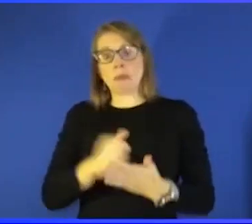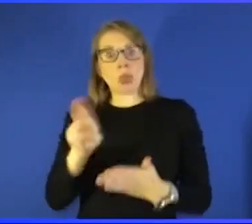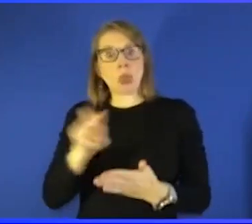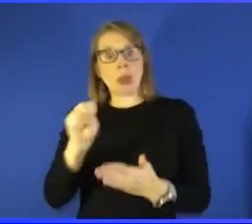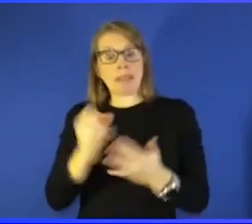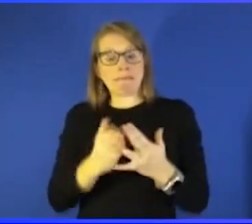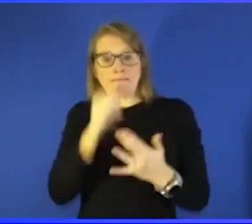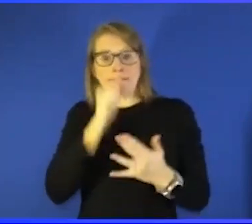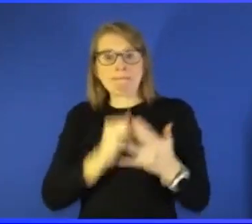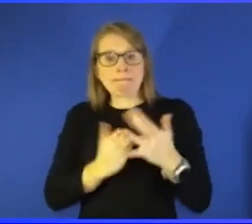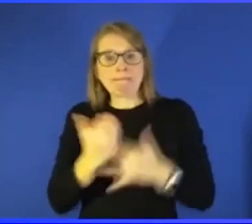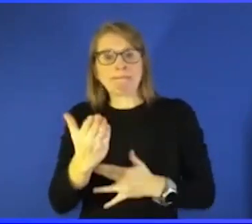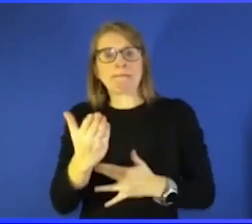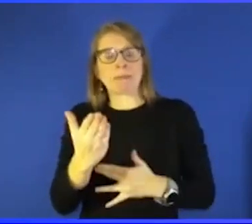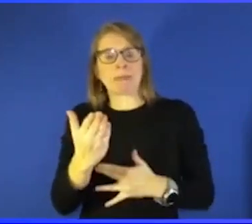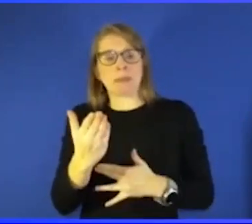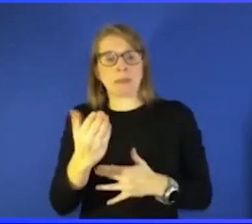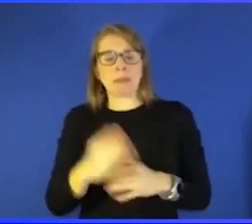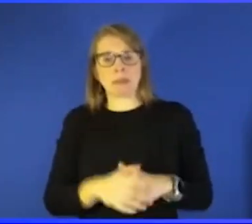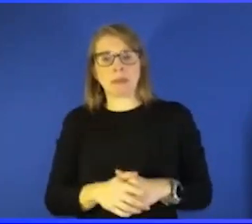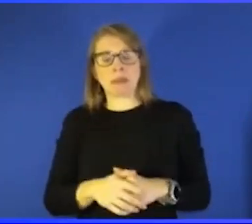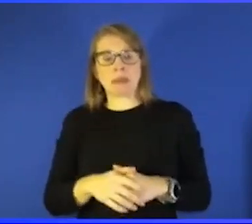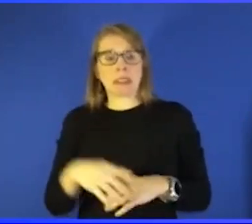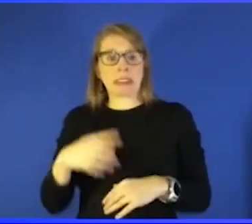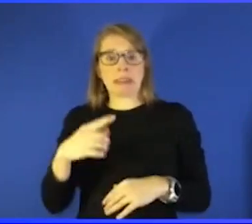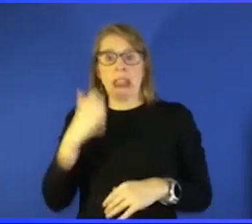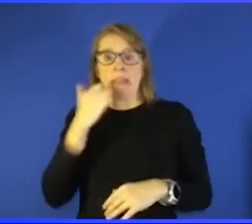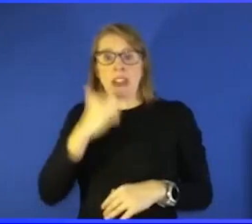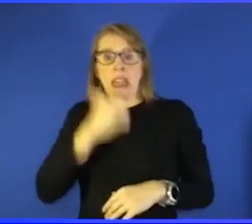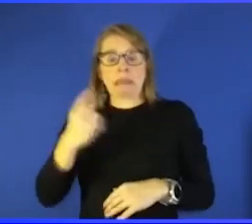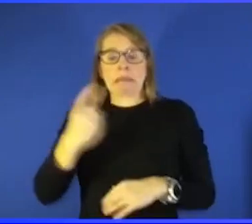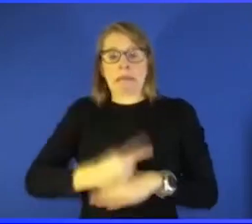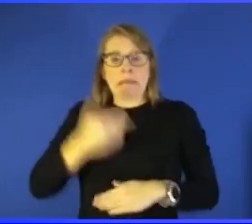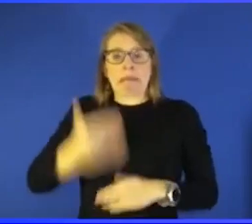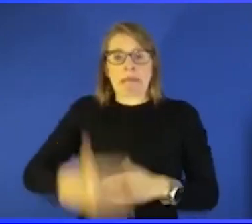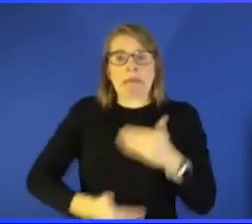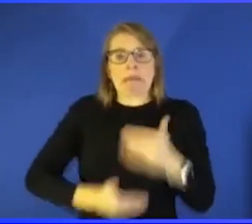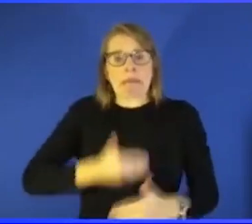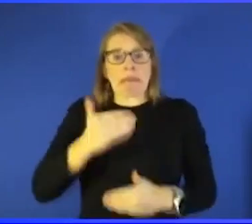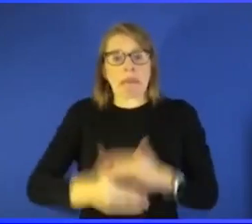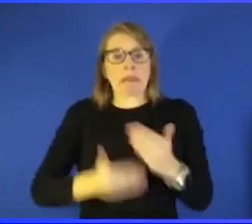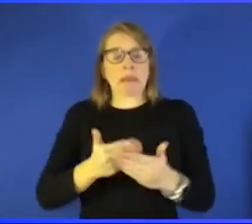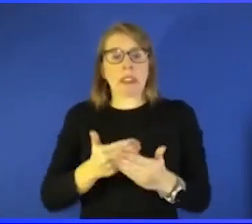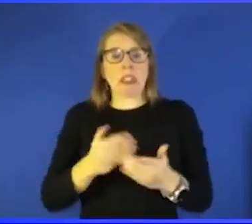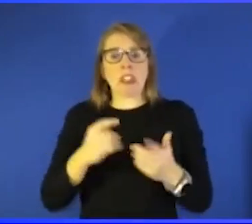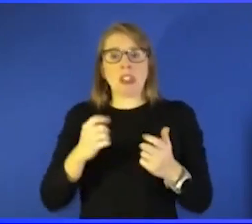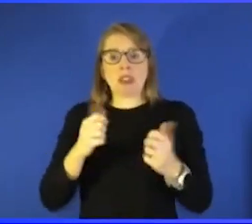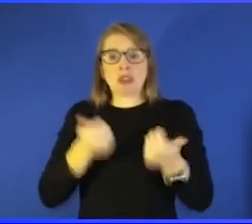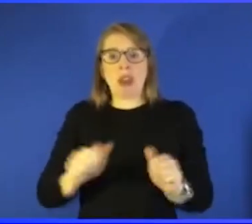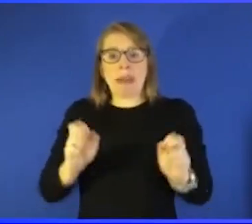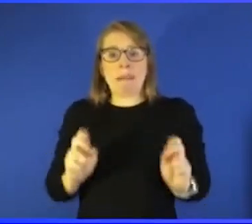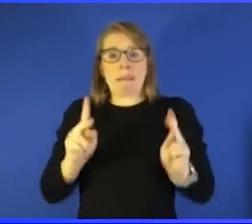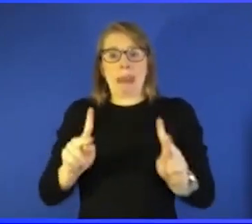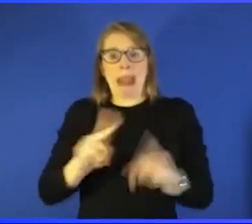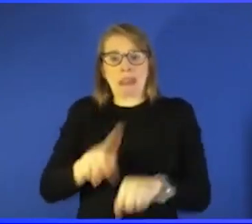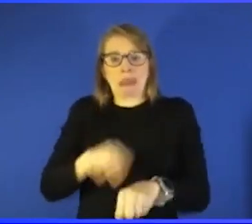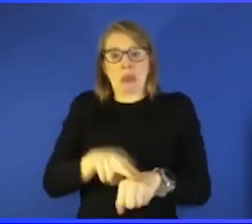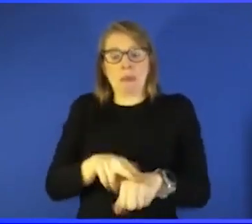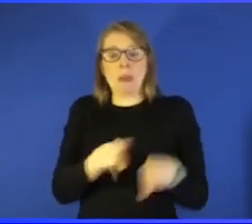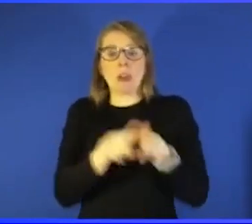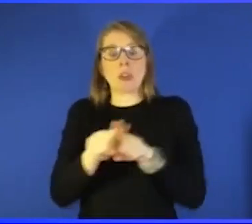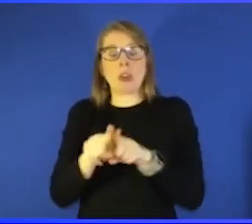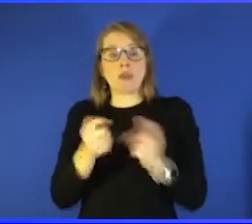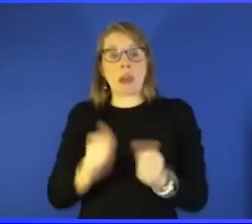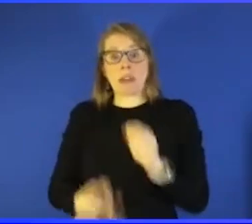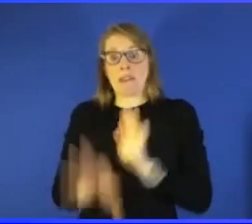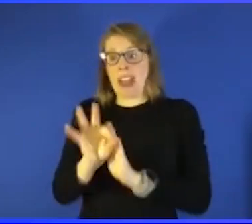as we can day by day and really try to get back to normal, but also to finding some new set of